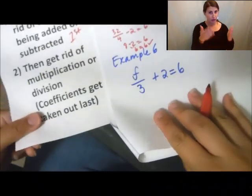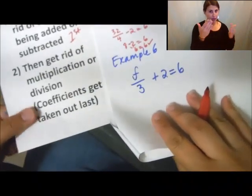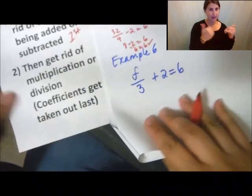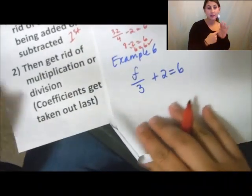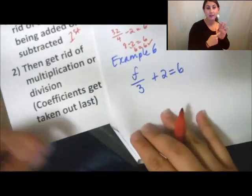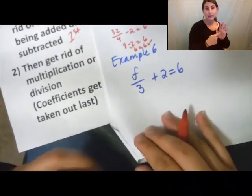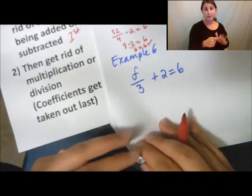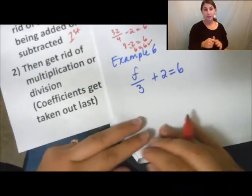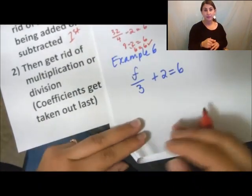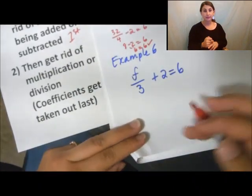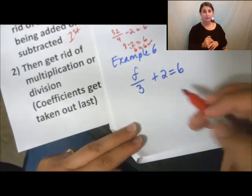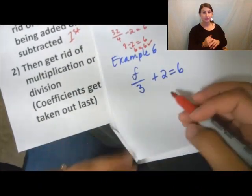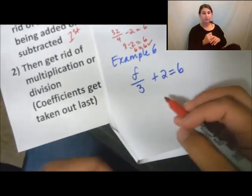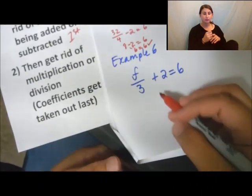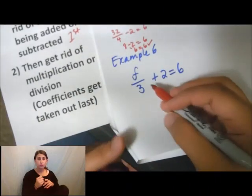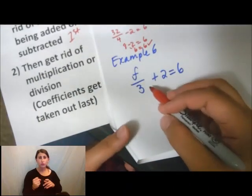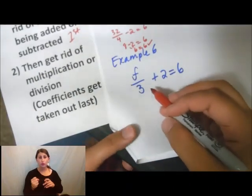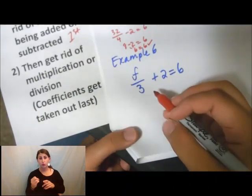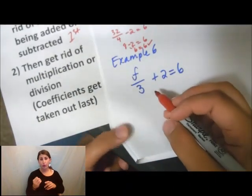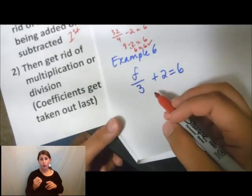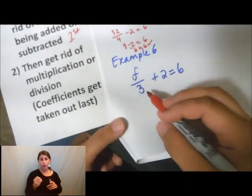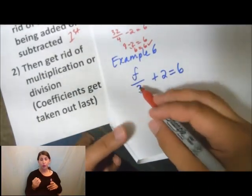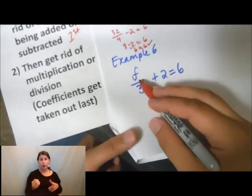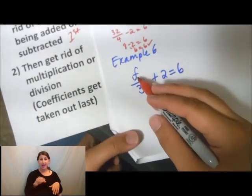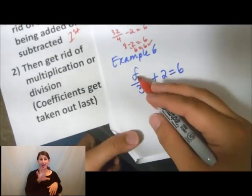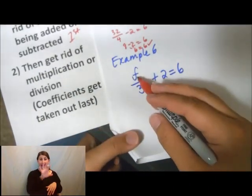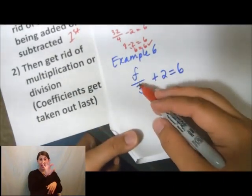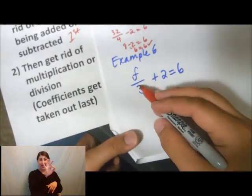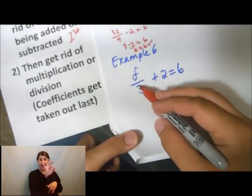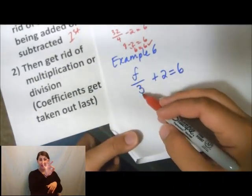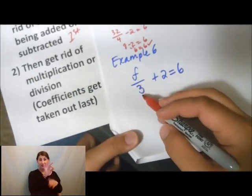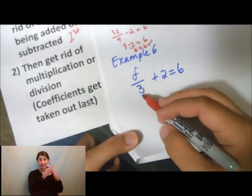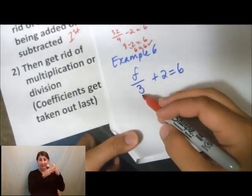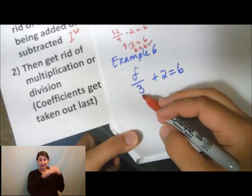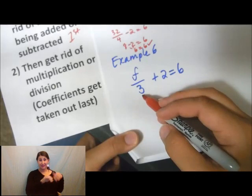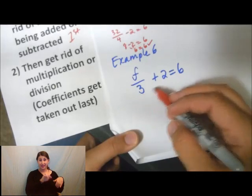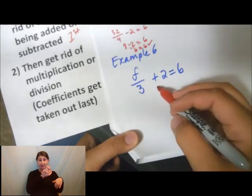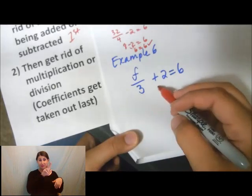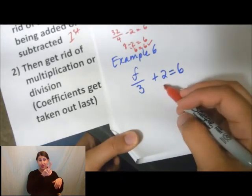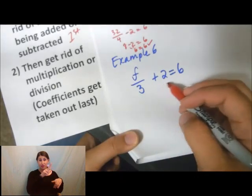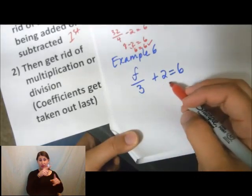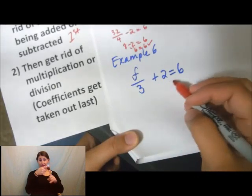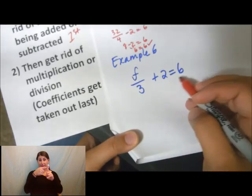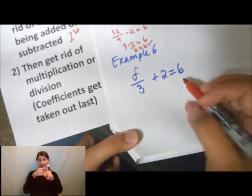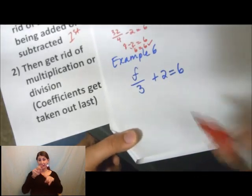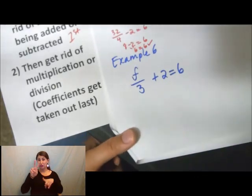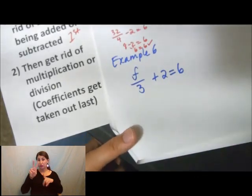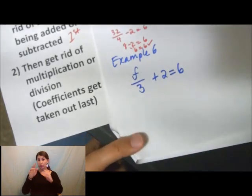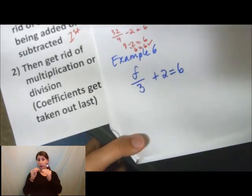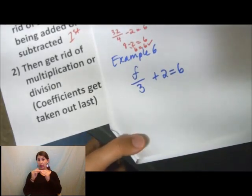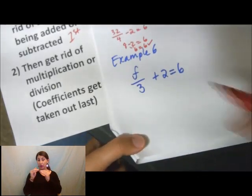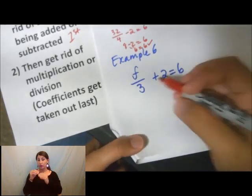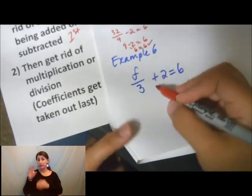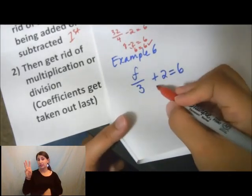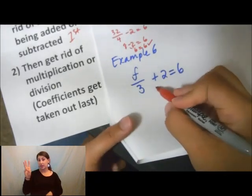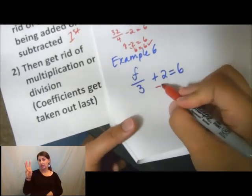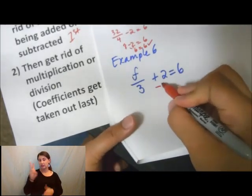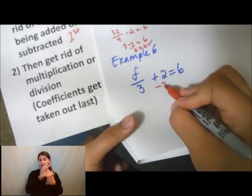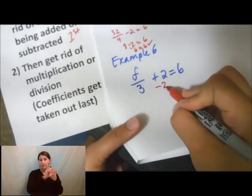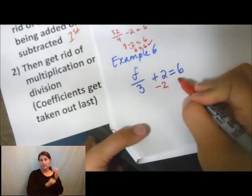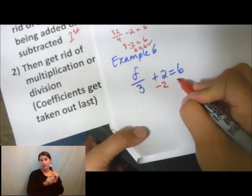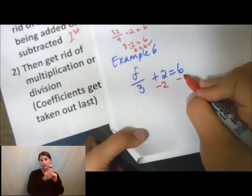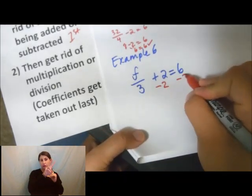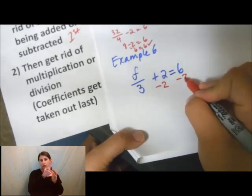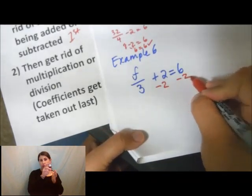All right, let's try the next example. So I have f divided by 3 plus 2 equals 6. I'm going